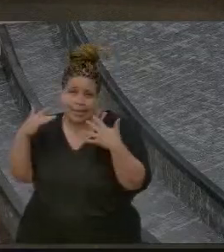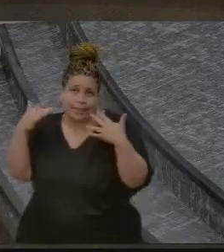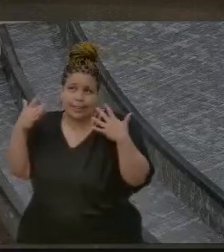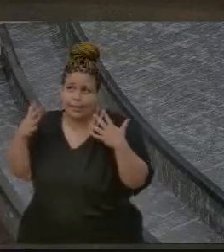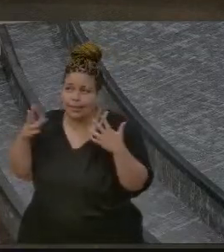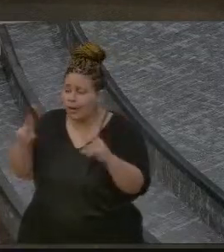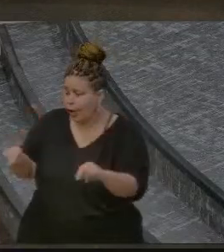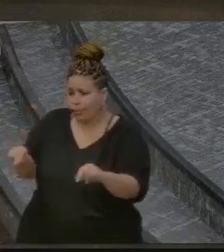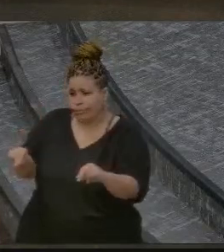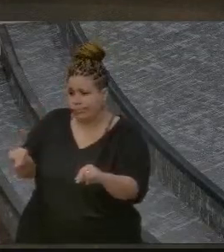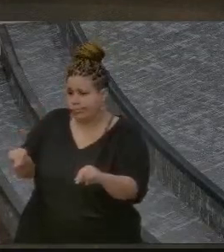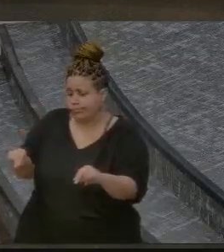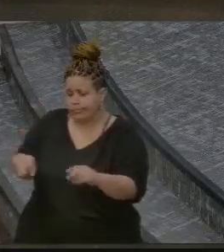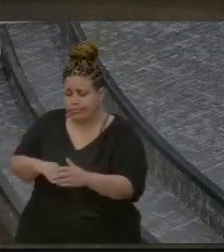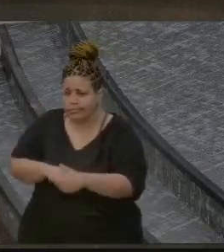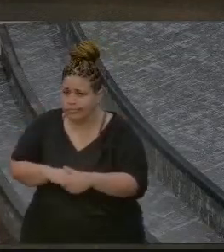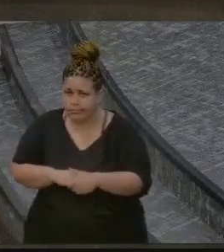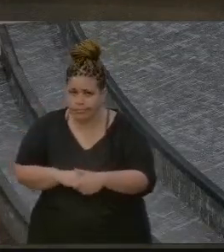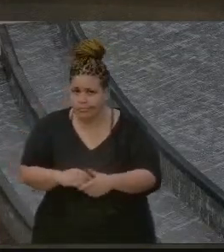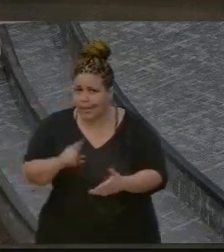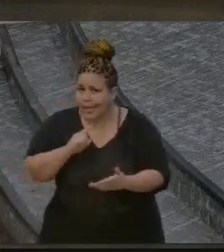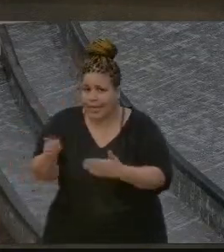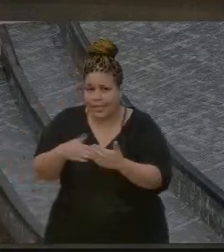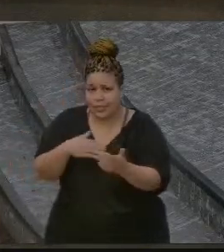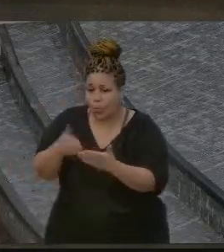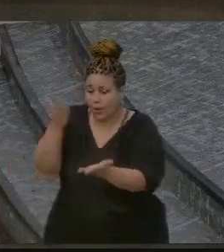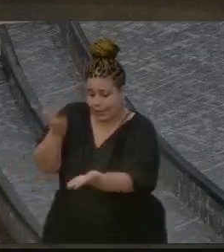And it just shows where our state is.